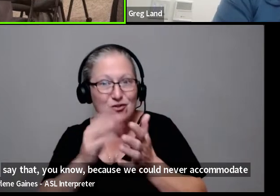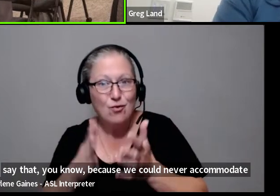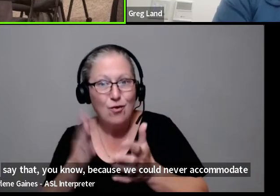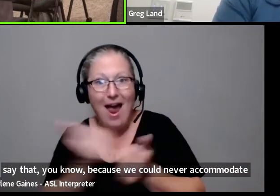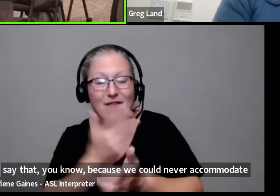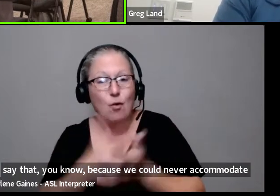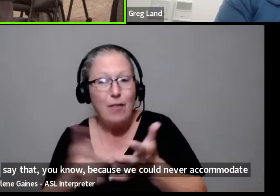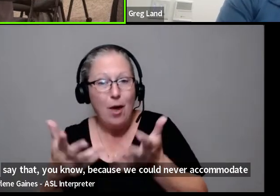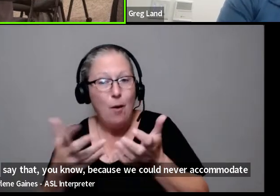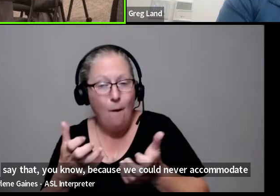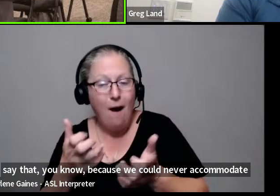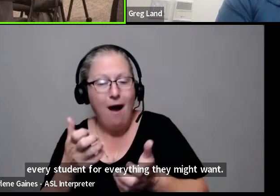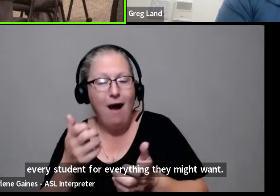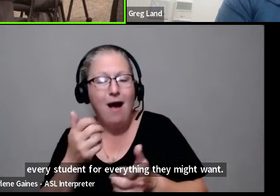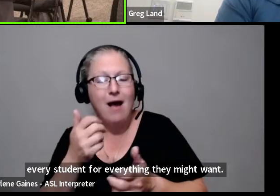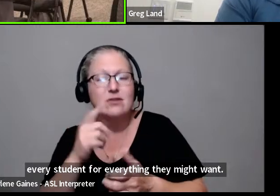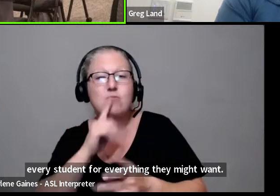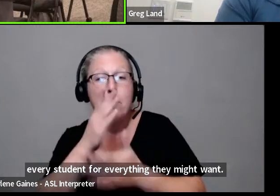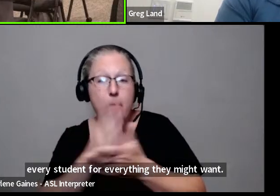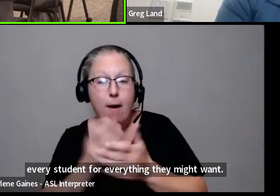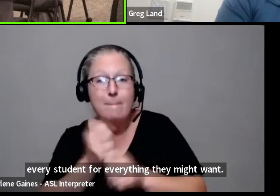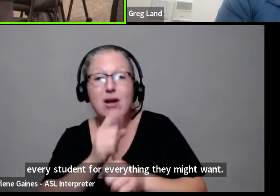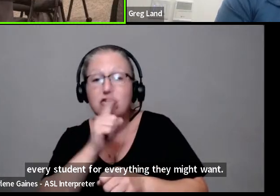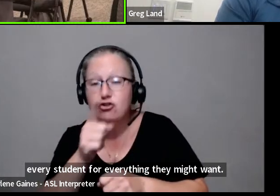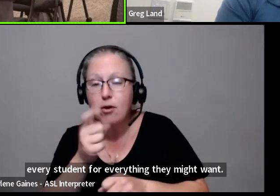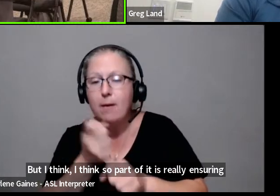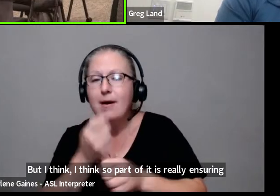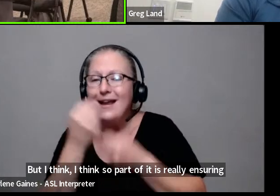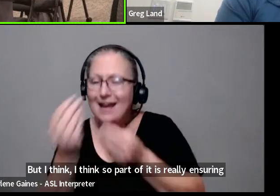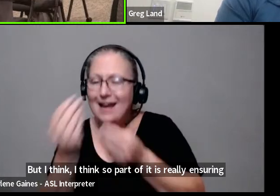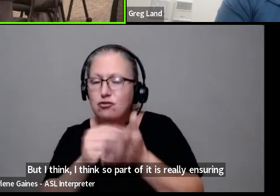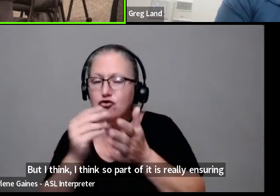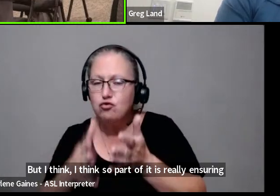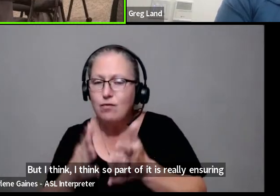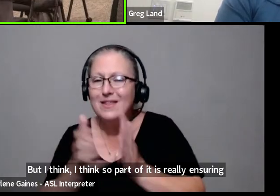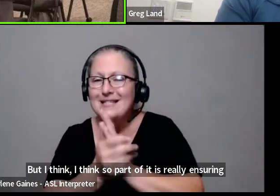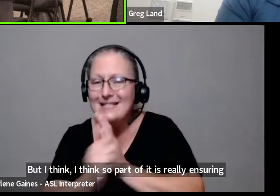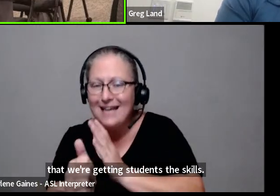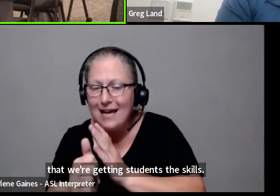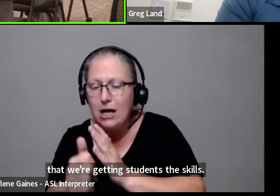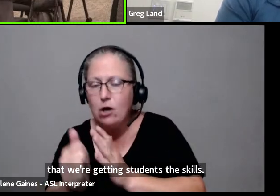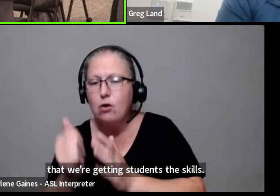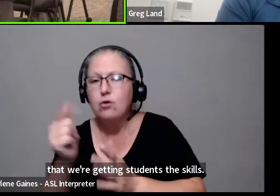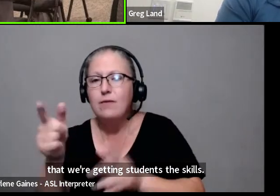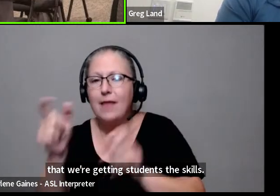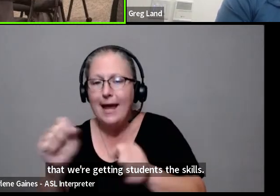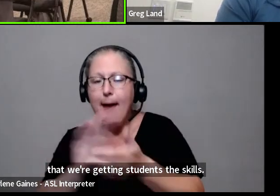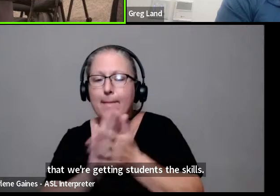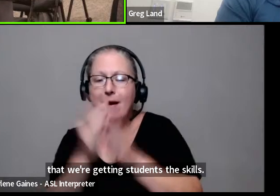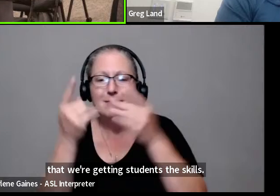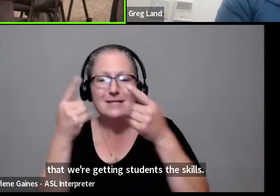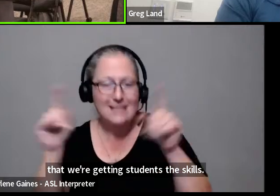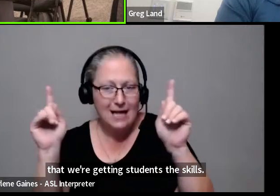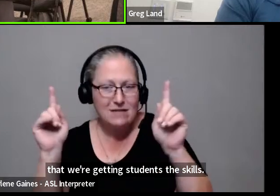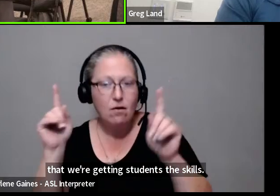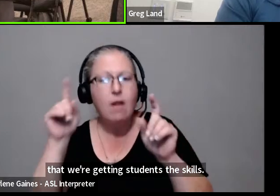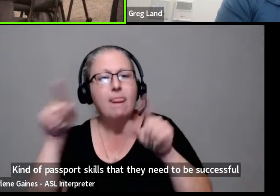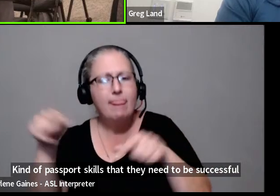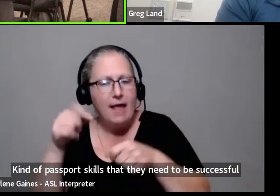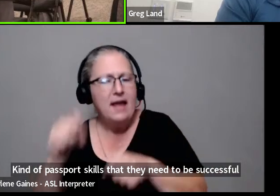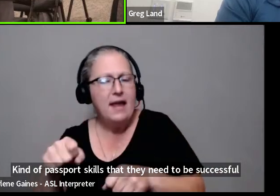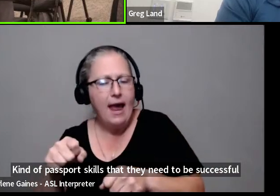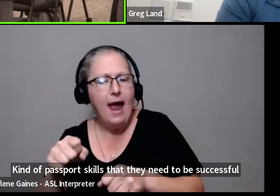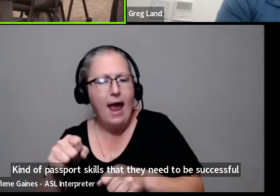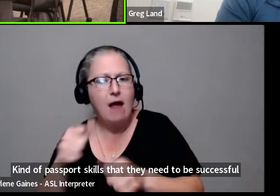but I think so. Part of it is really ensuring that we're giving students the skills, kind of passport skills that they need to be successful, so that they could ultimately end up